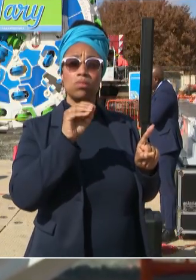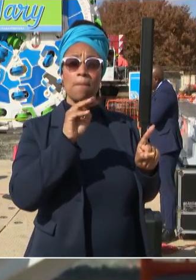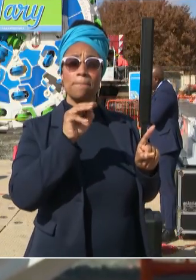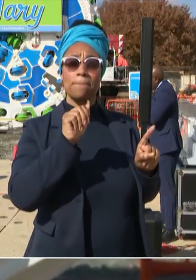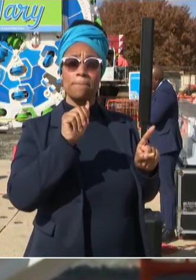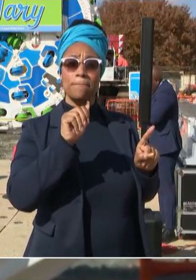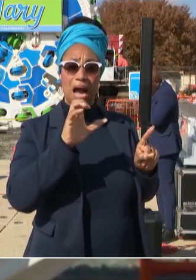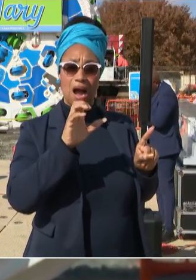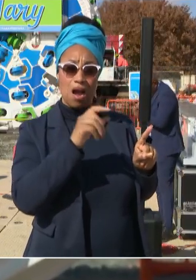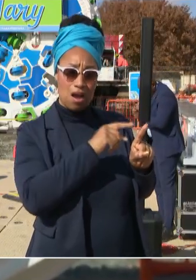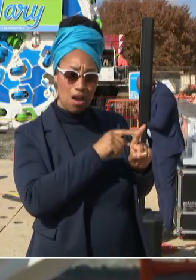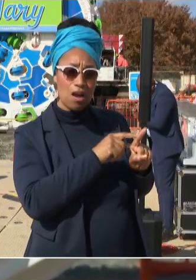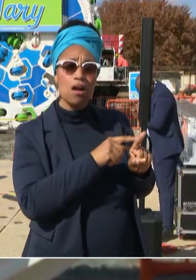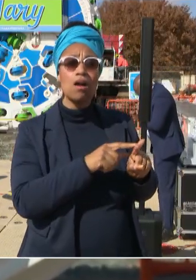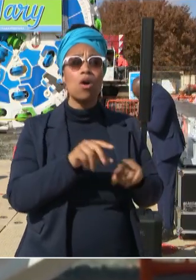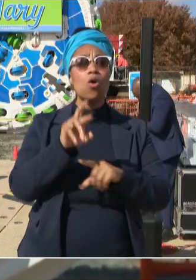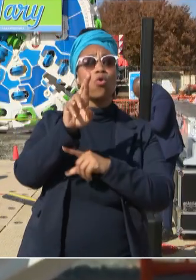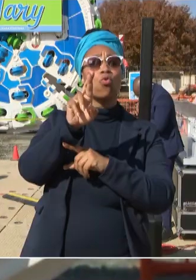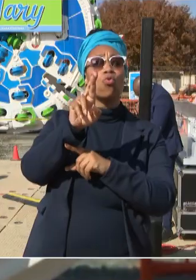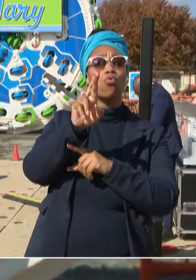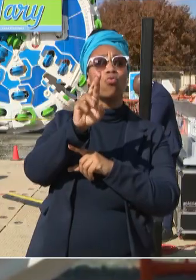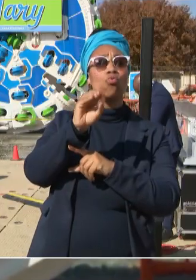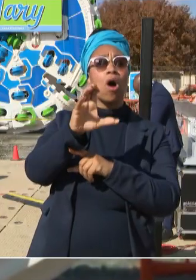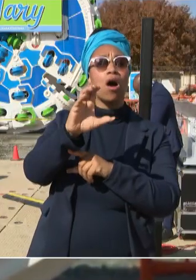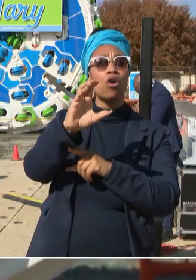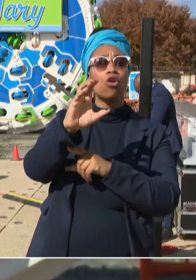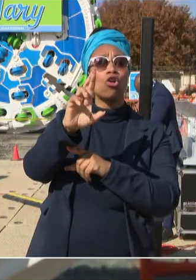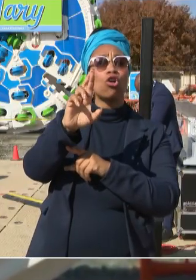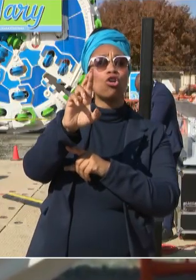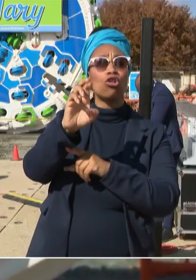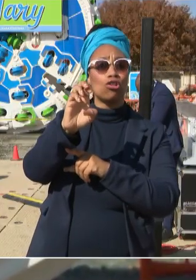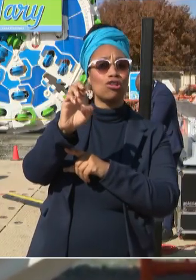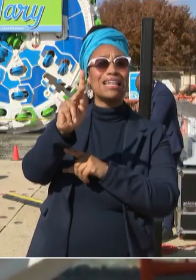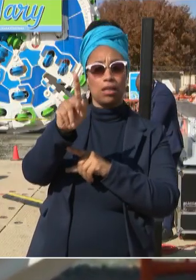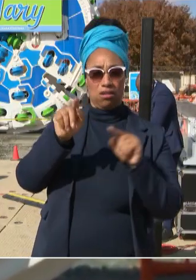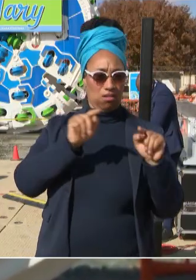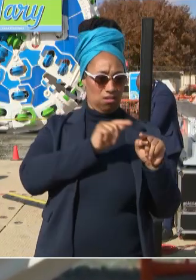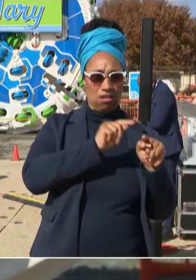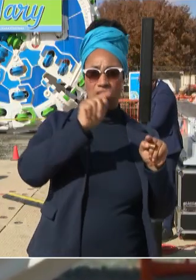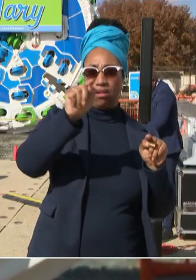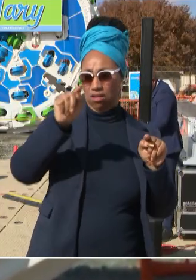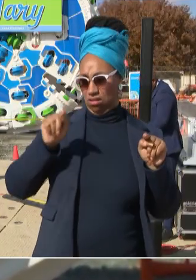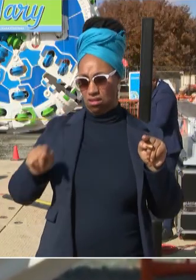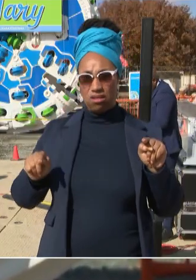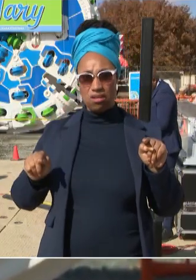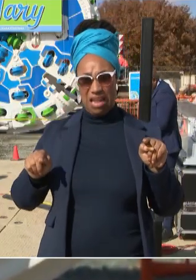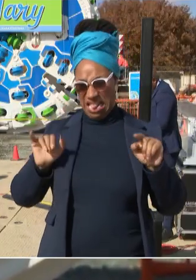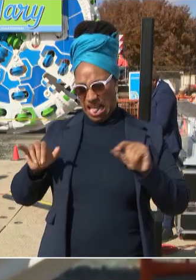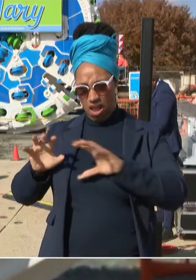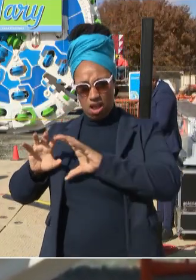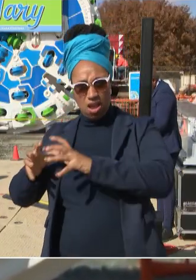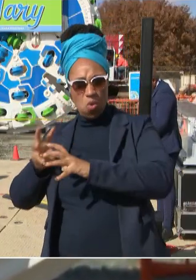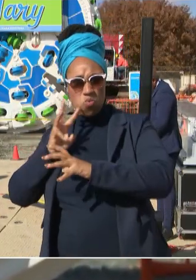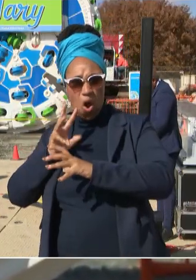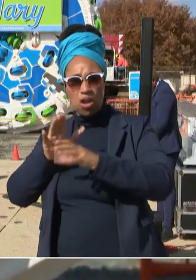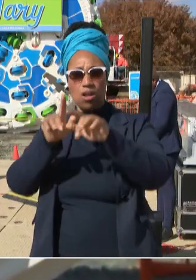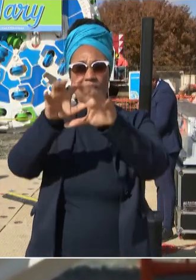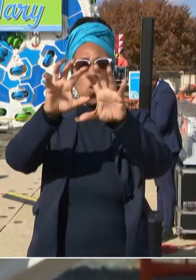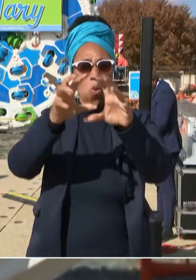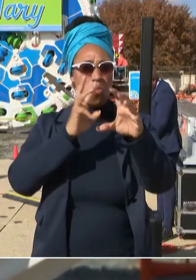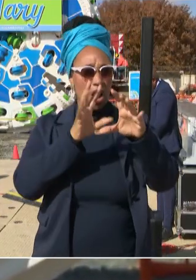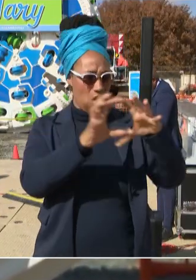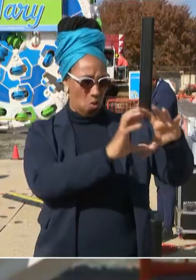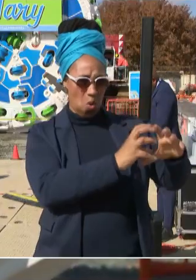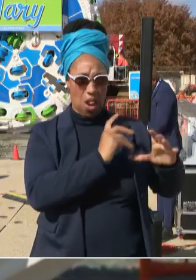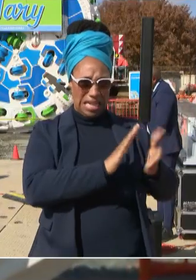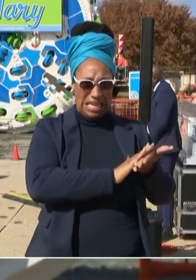met the promise, but we've also exceeded those expectations in delivering remarkable results for the